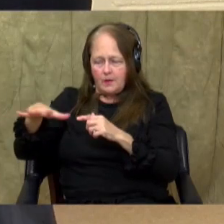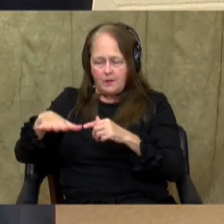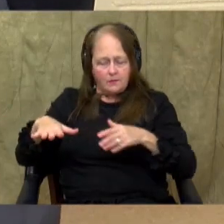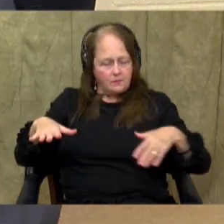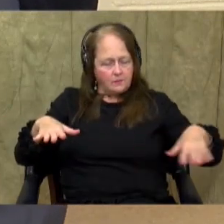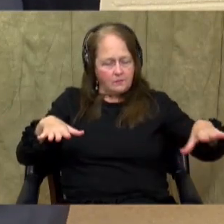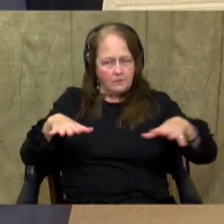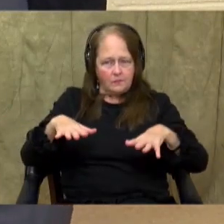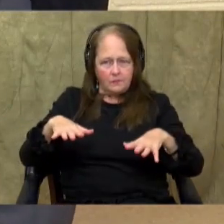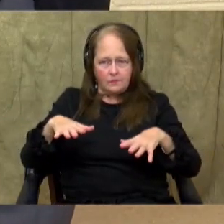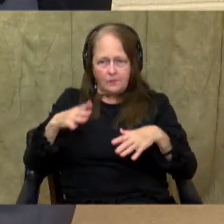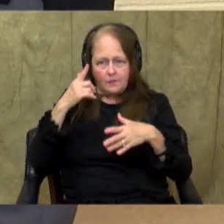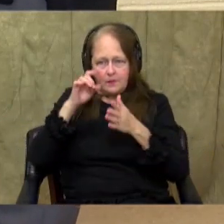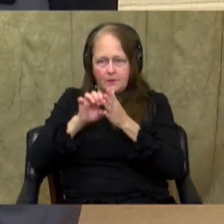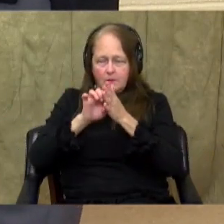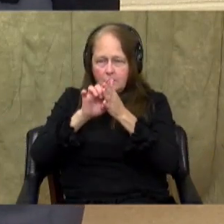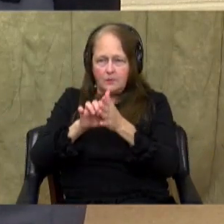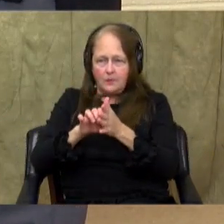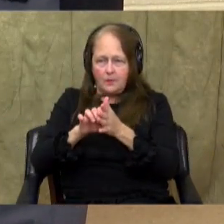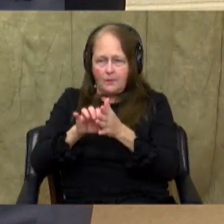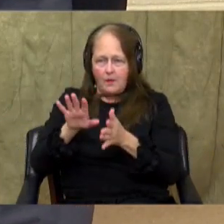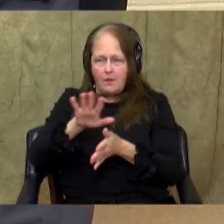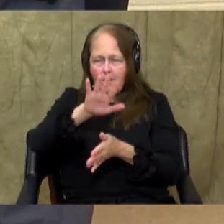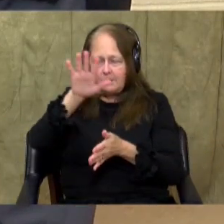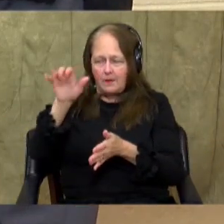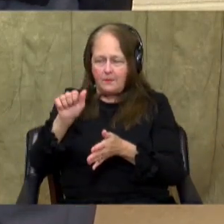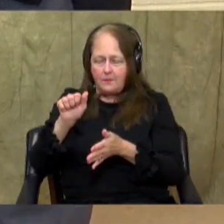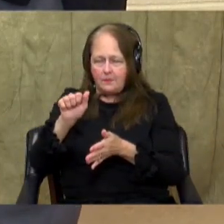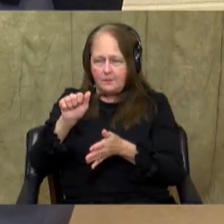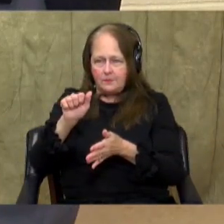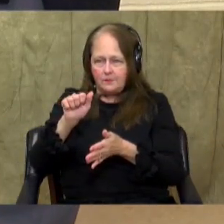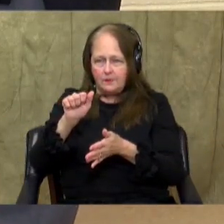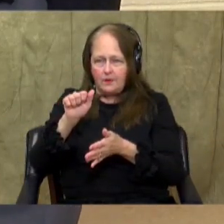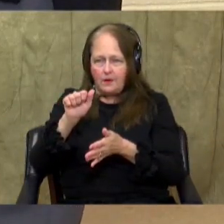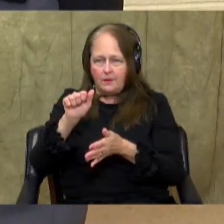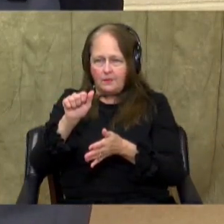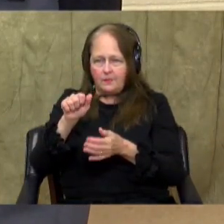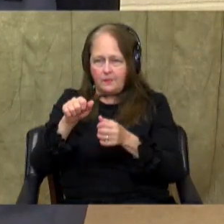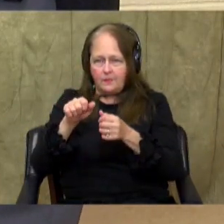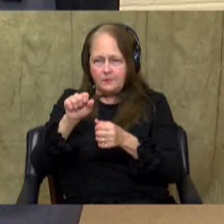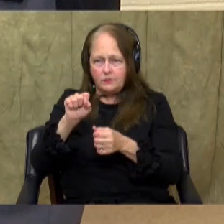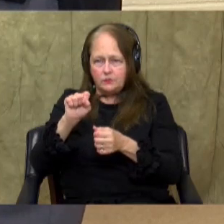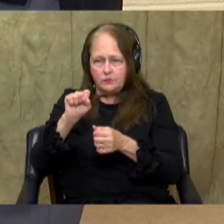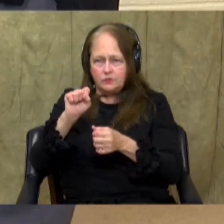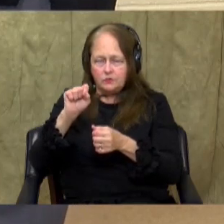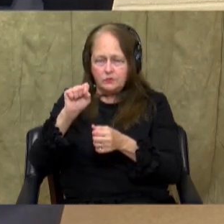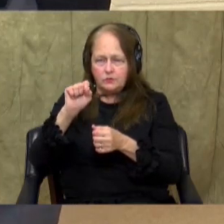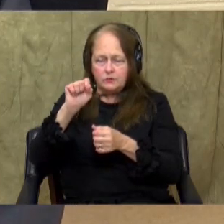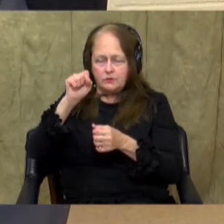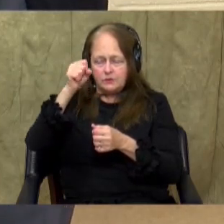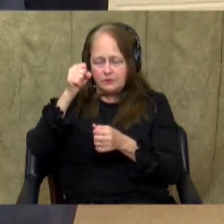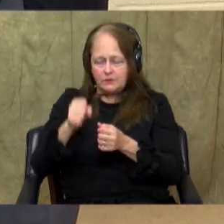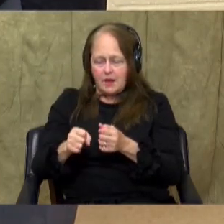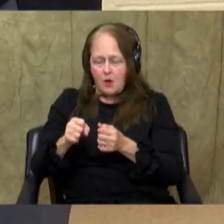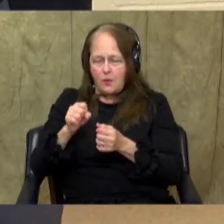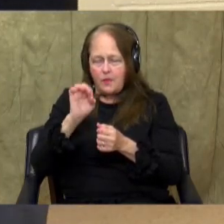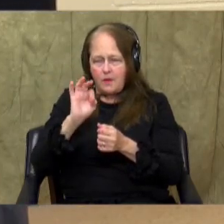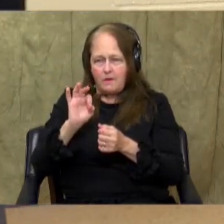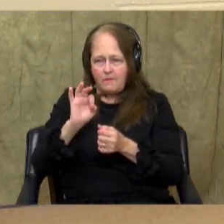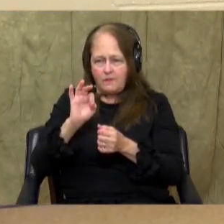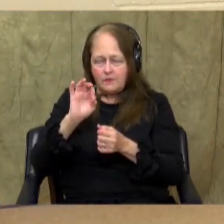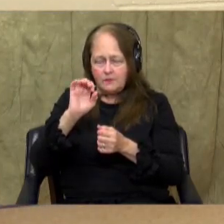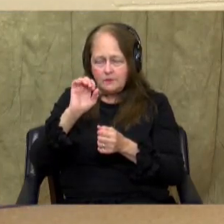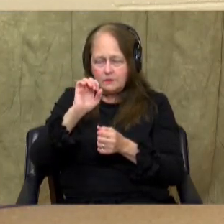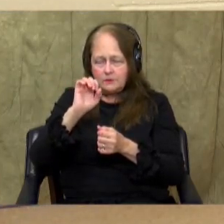both. So an example of this is Africa's Sahel region. And this is a region that is just south of the Sahara Desert. If